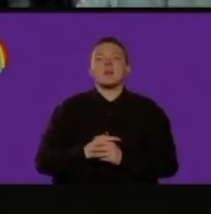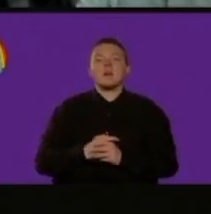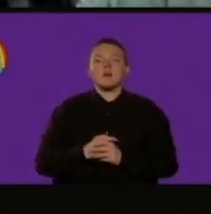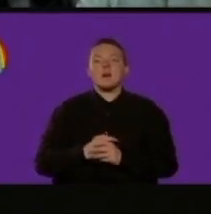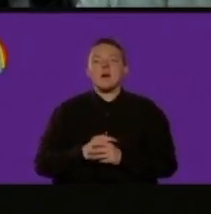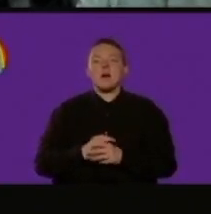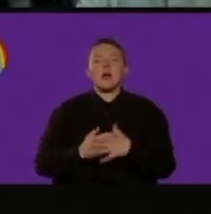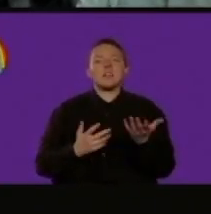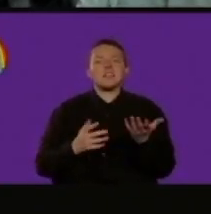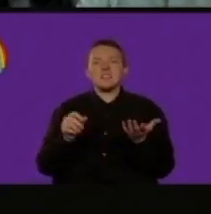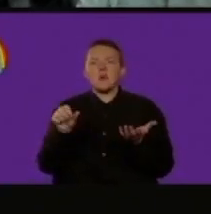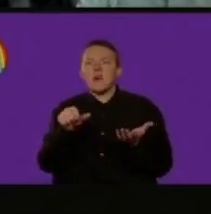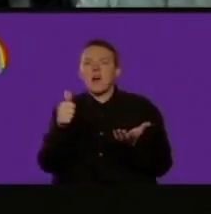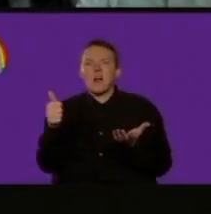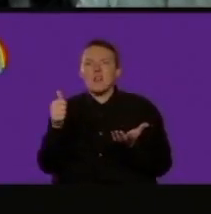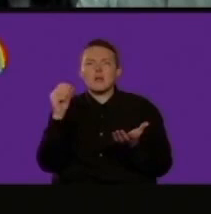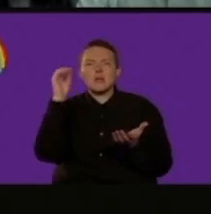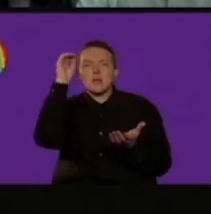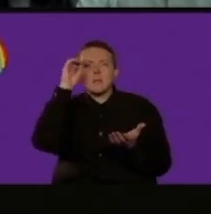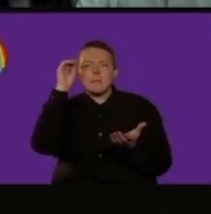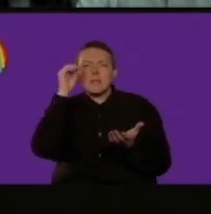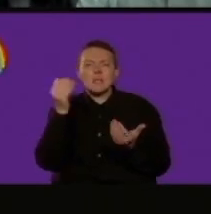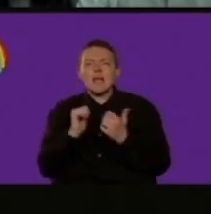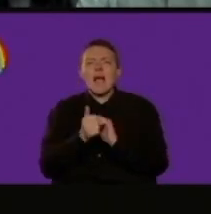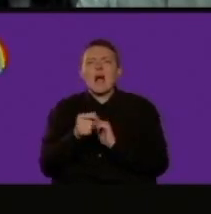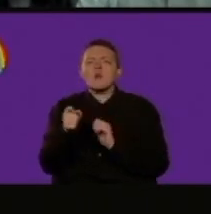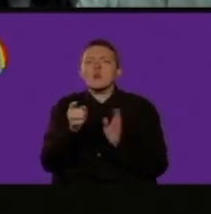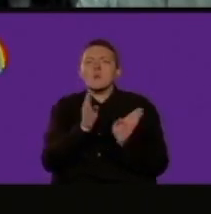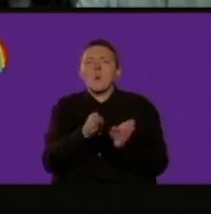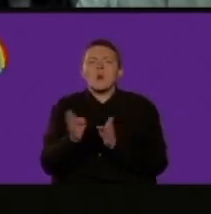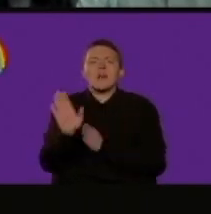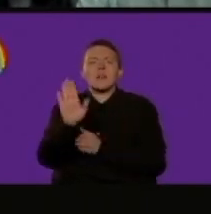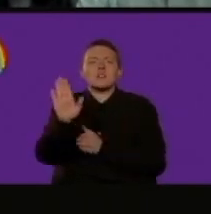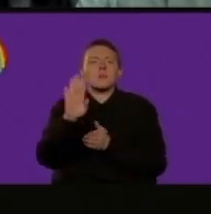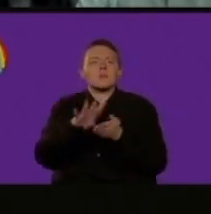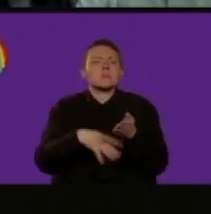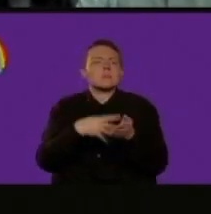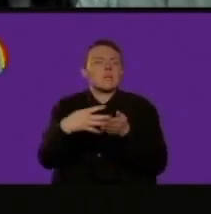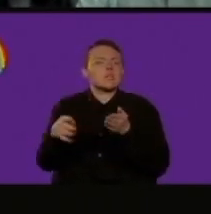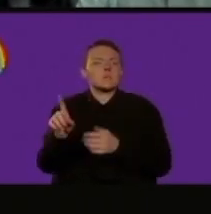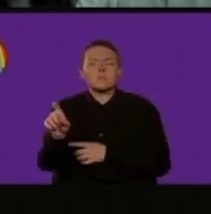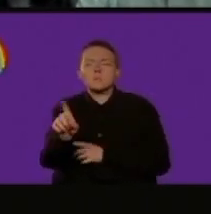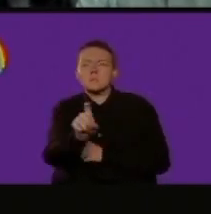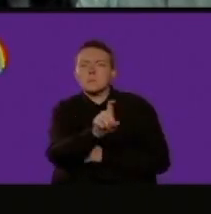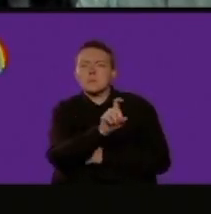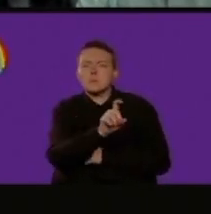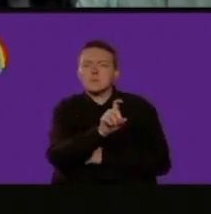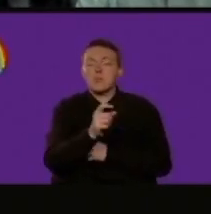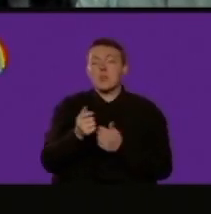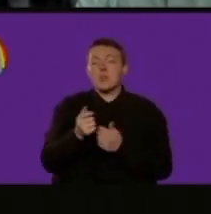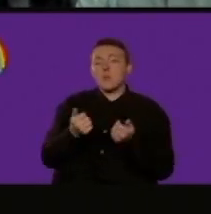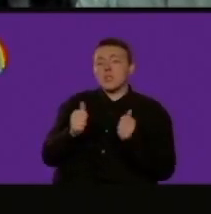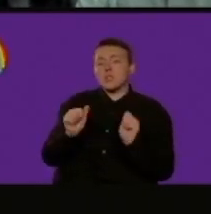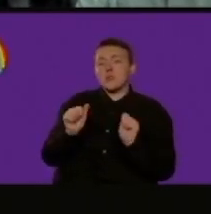language subjects, and this implies coordination, and that's complicated. Sometimes the schools